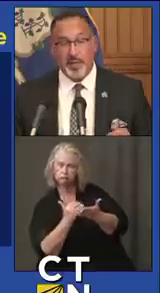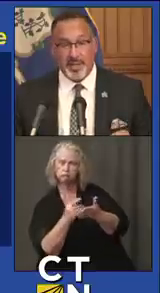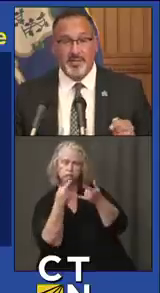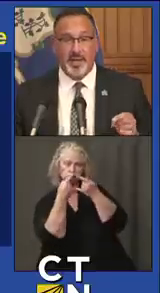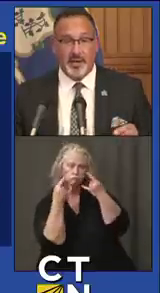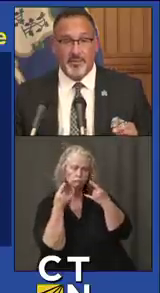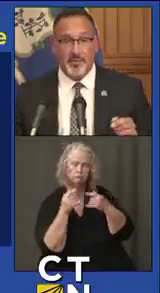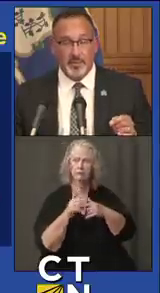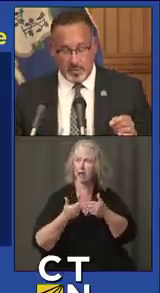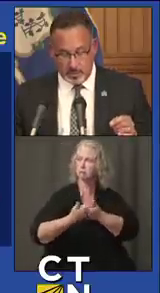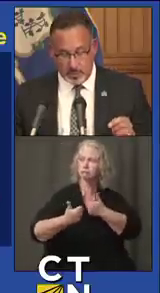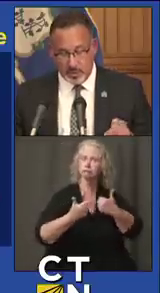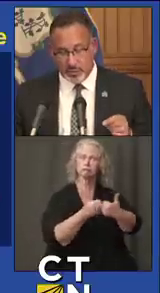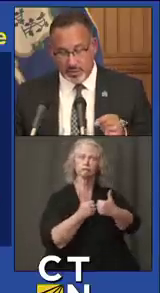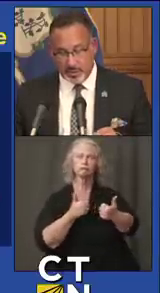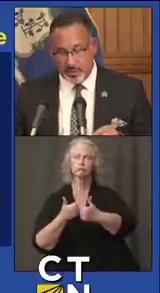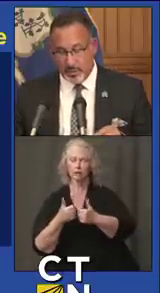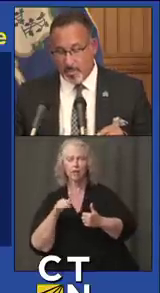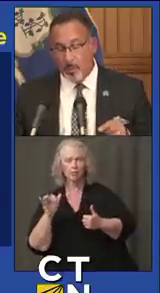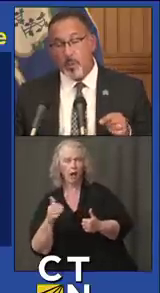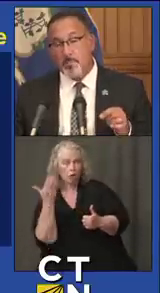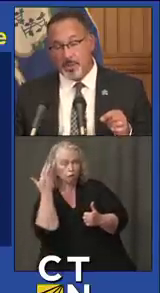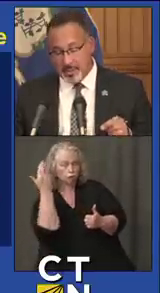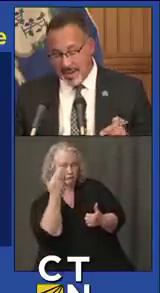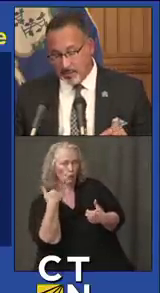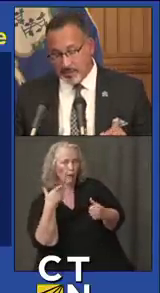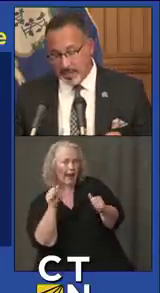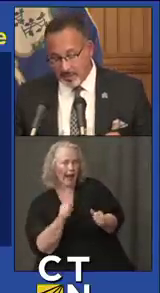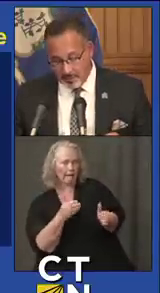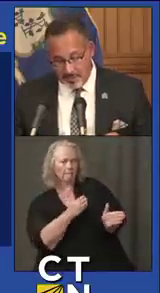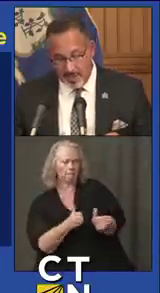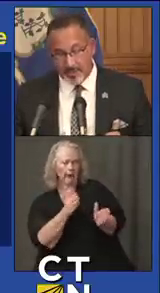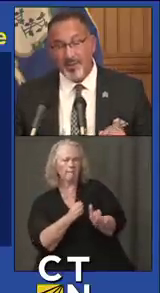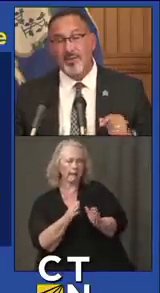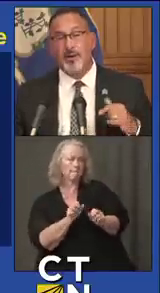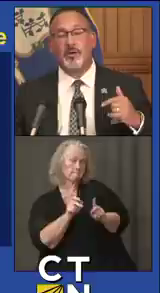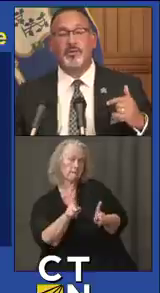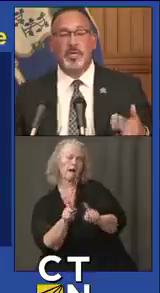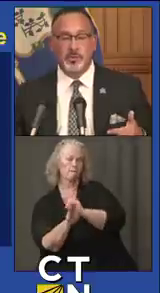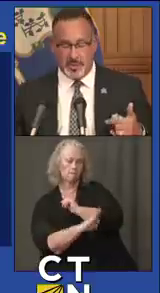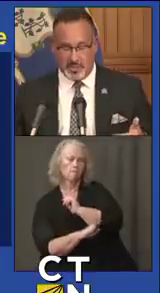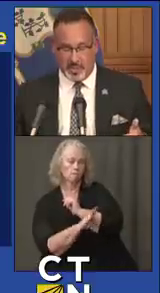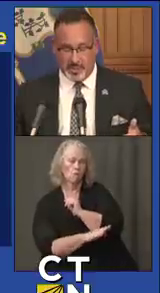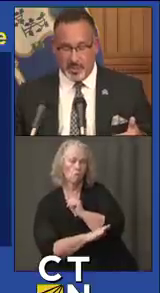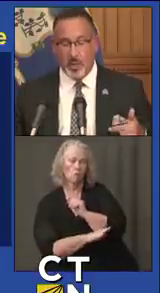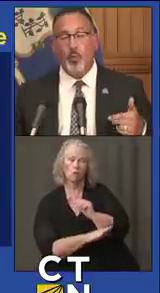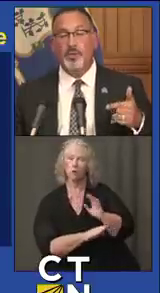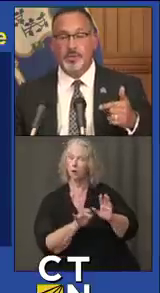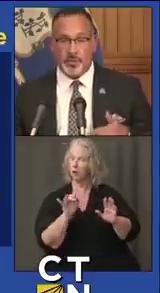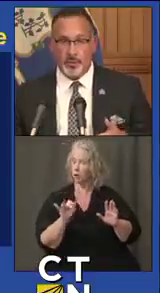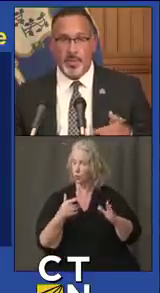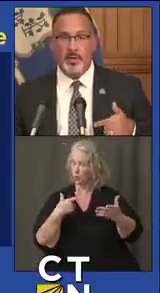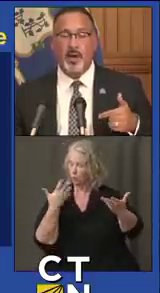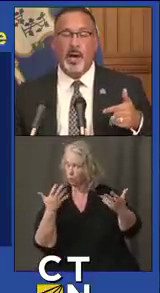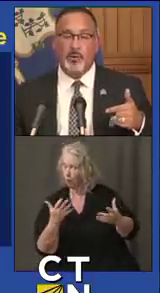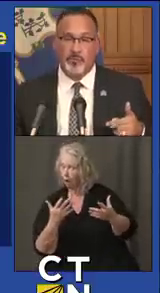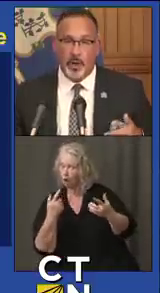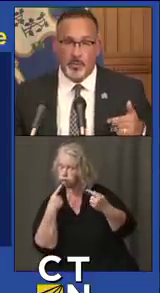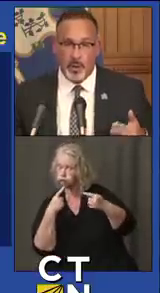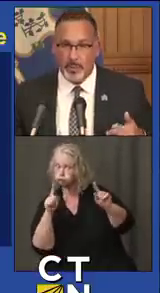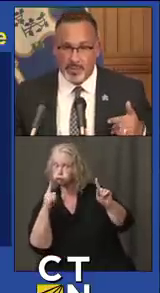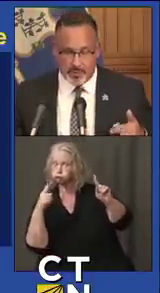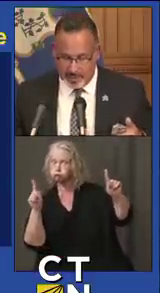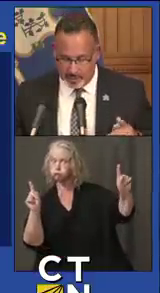we can plan to have students return. We must not lose sight of the fact that our continued success will determine our